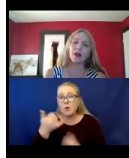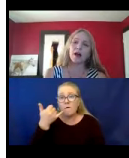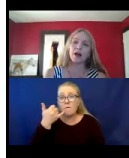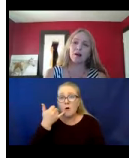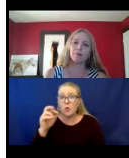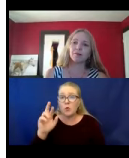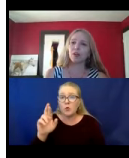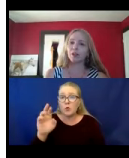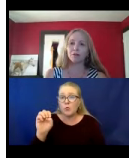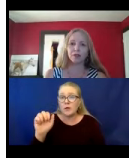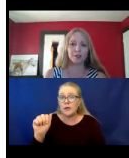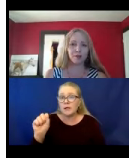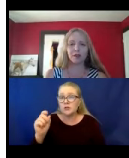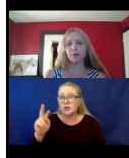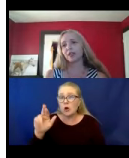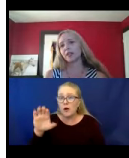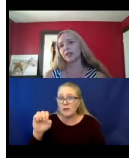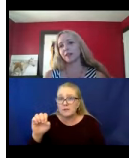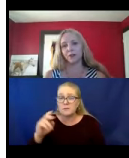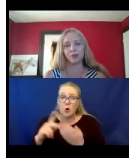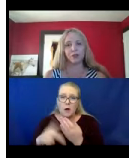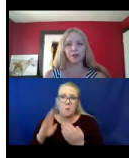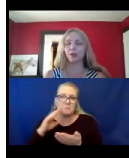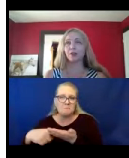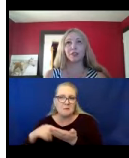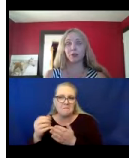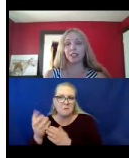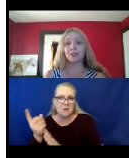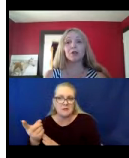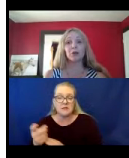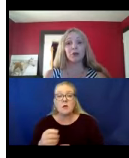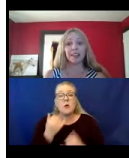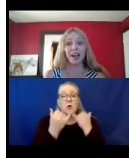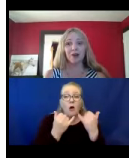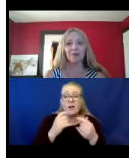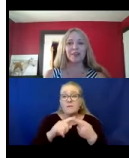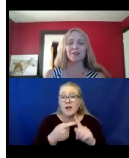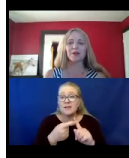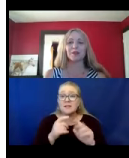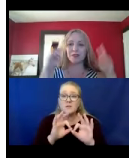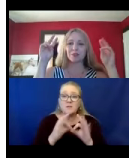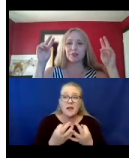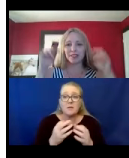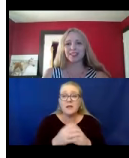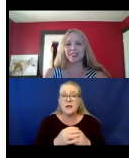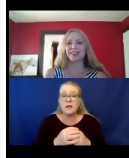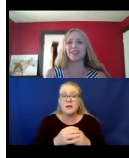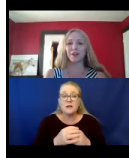minutes. Calling friends and family, I know that's really difficult right now because of our